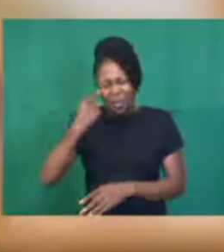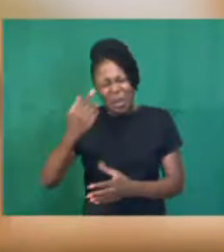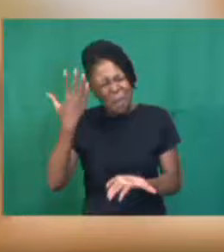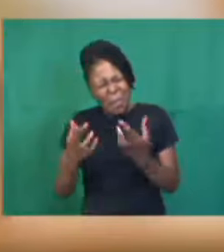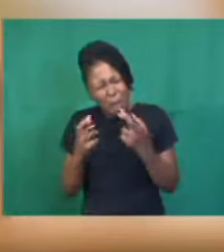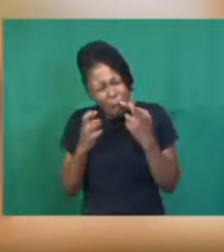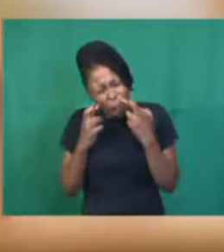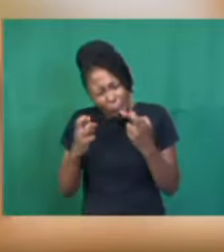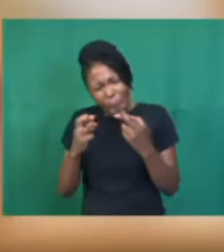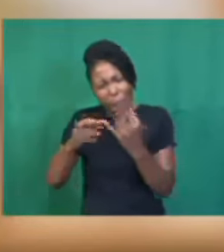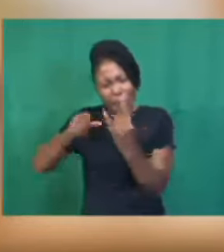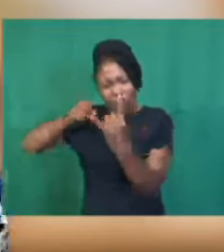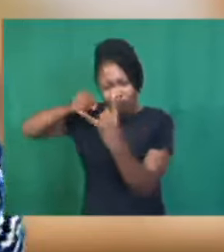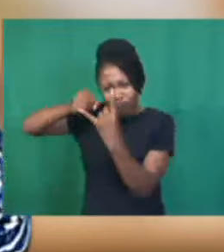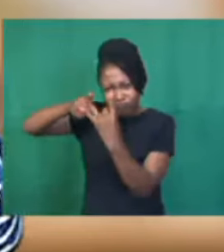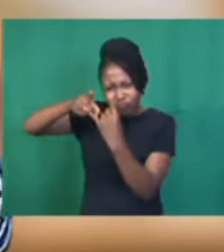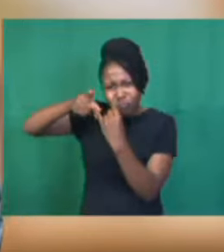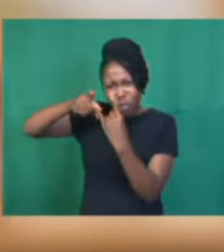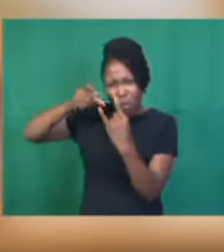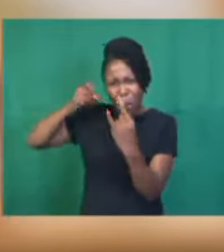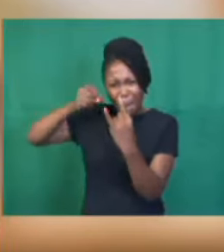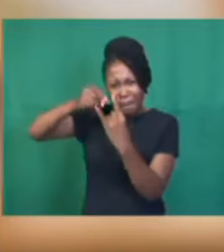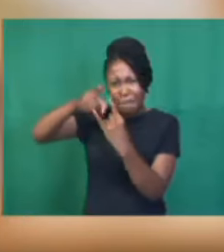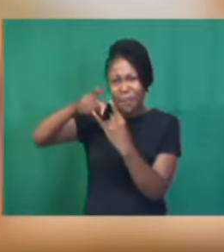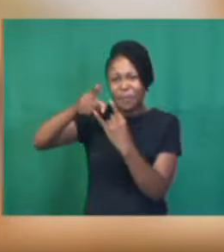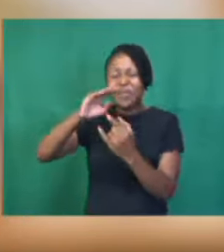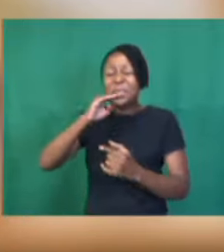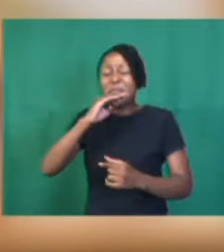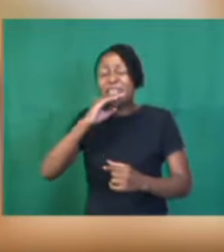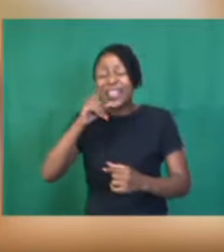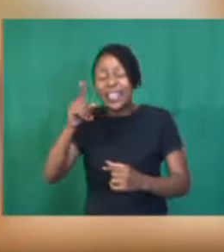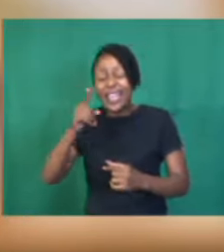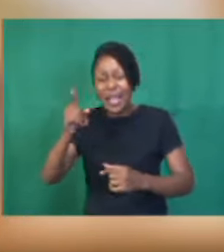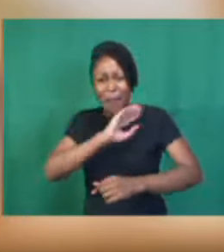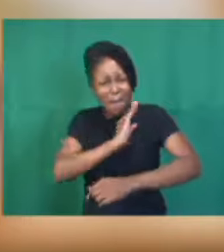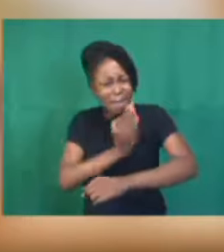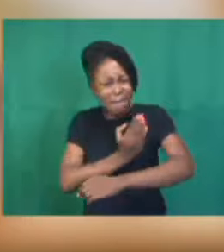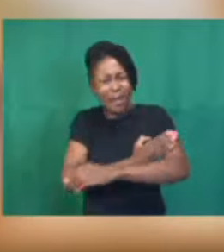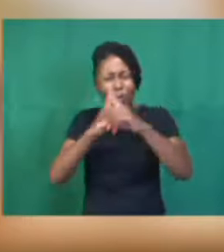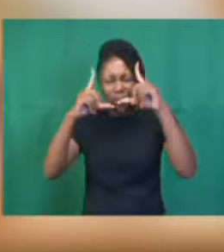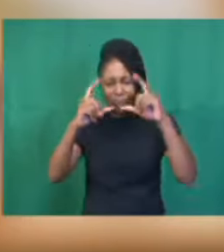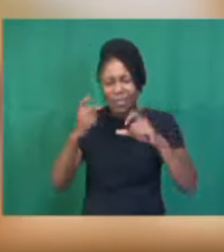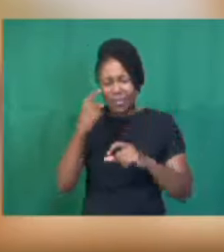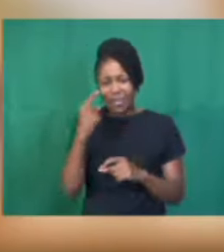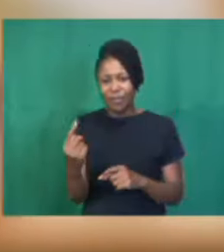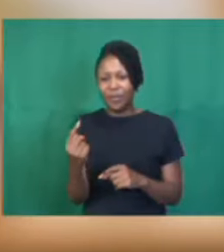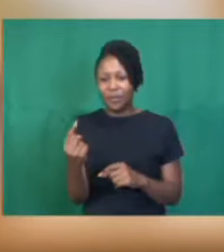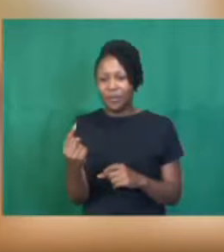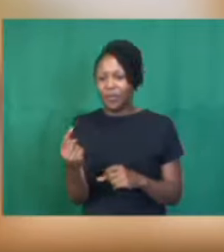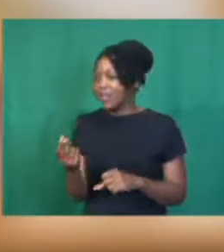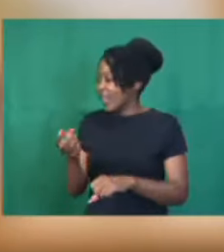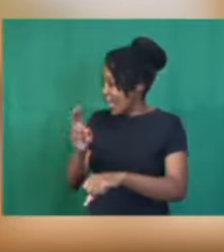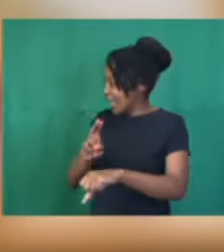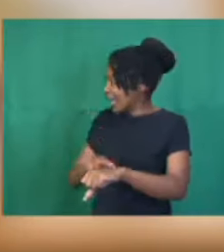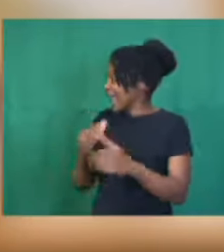Okay. So now that is a powerful imagery there. So you guys at home, please ensure that in